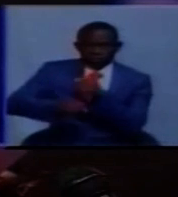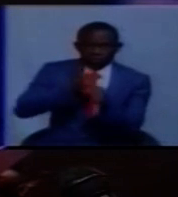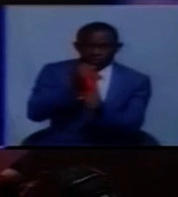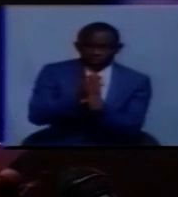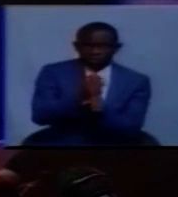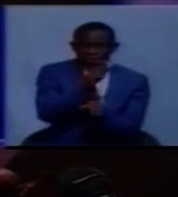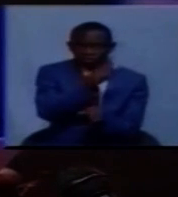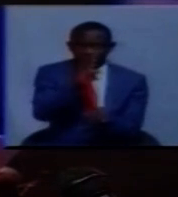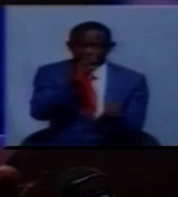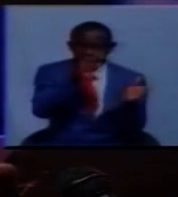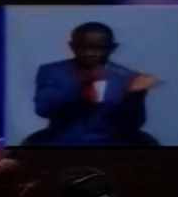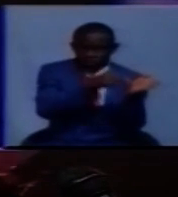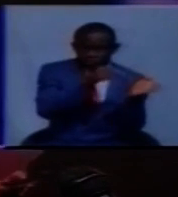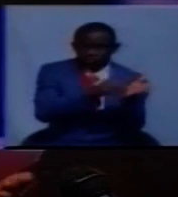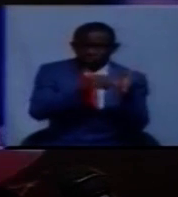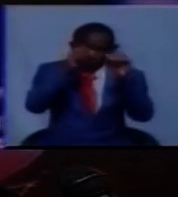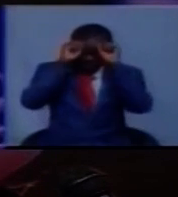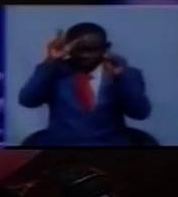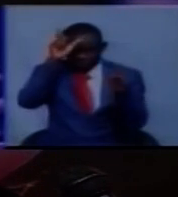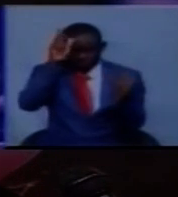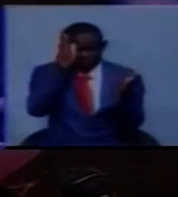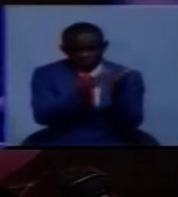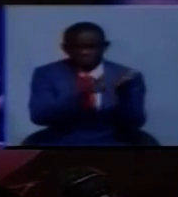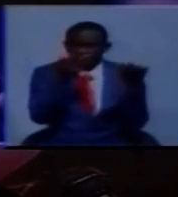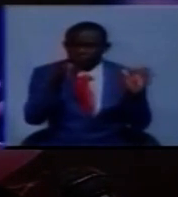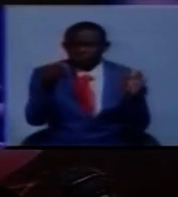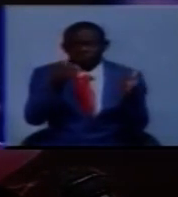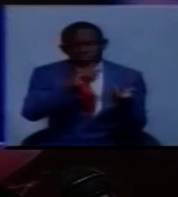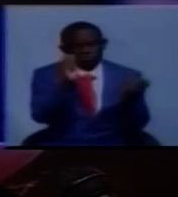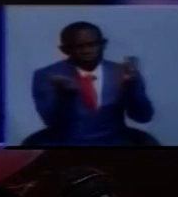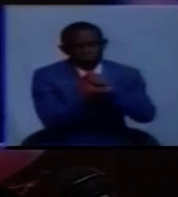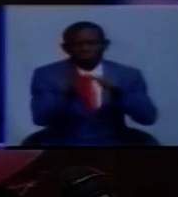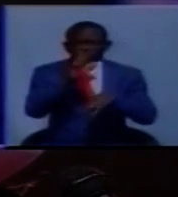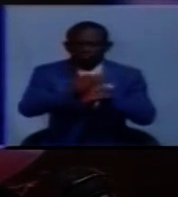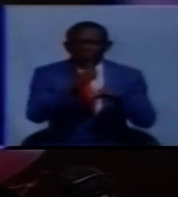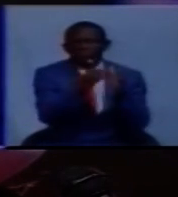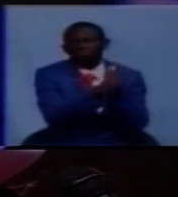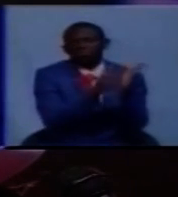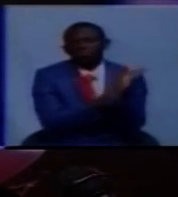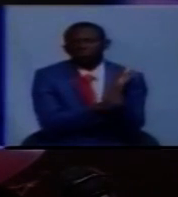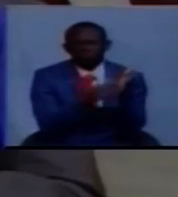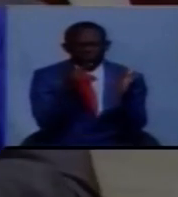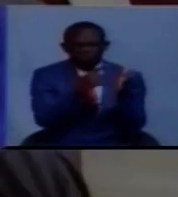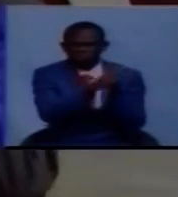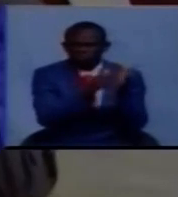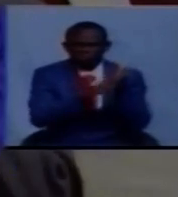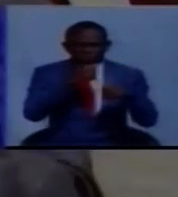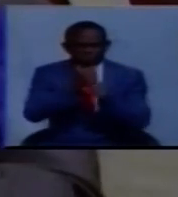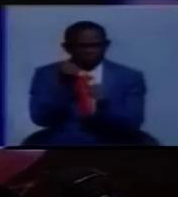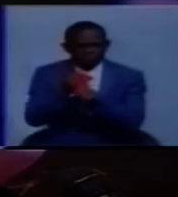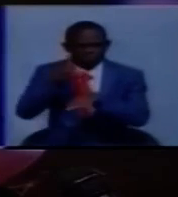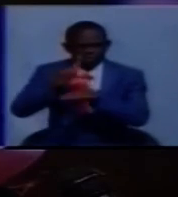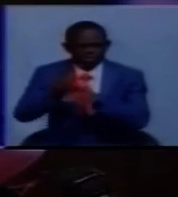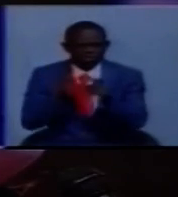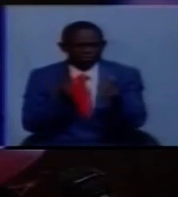the amendments to the Employment Act. Generally, how will this new piece of legislation strengthen labor administration in Zambia? What it